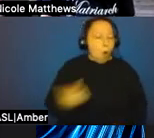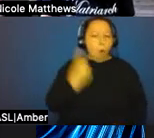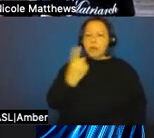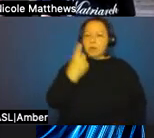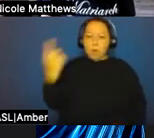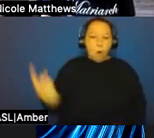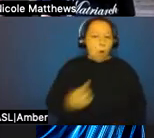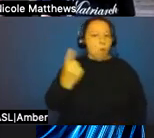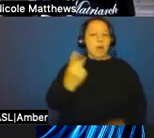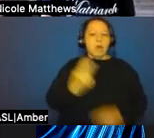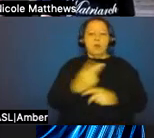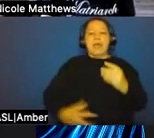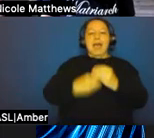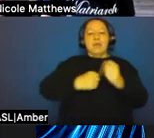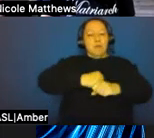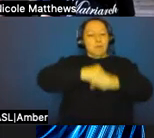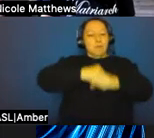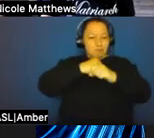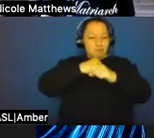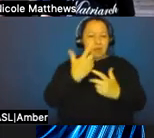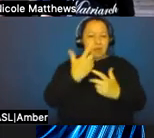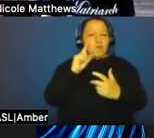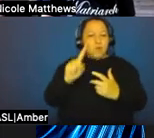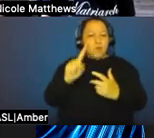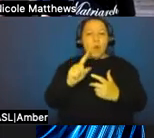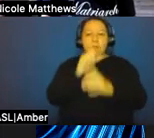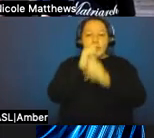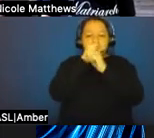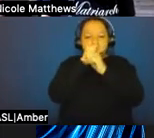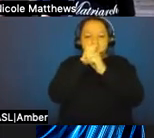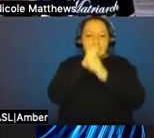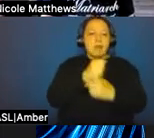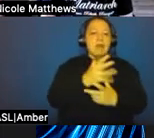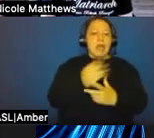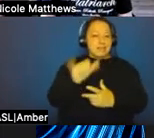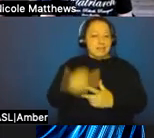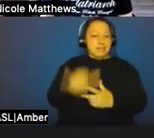protect confidentiality and privacy so that victims can feel safe coming to us.